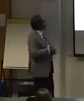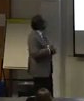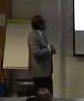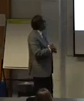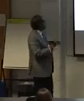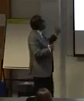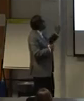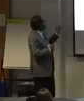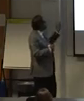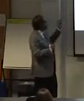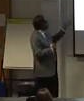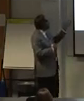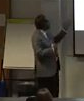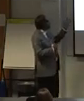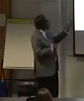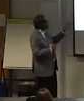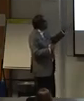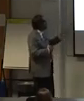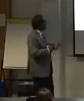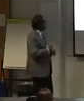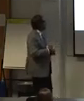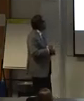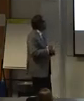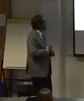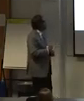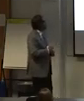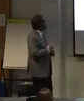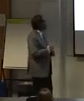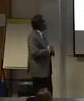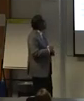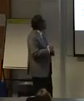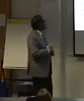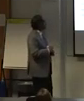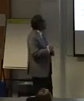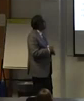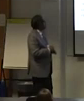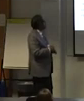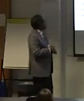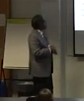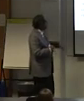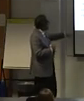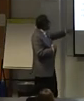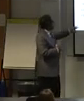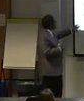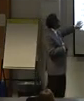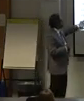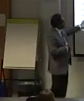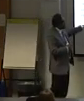at Annette Lake, they wish there were more accessible long trails that were properly graded for them.